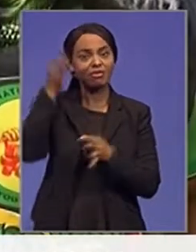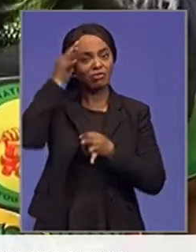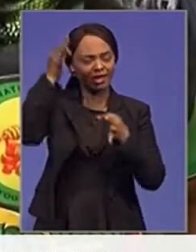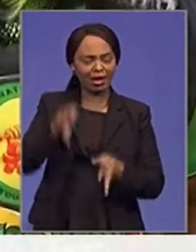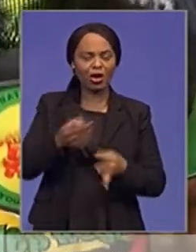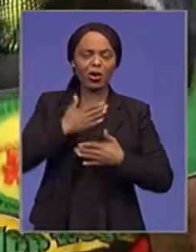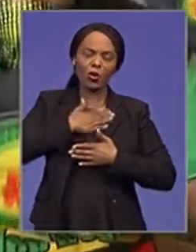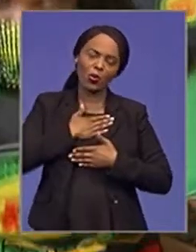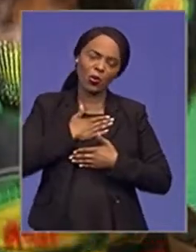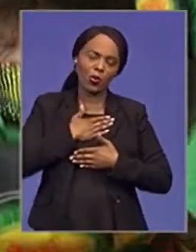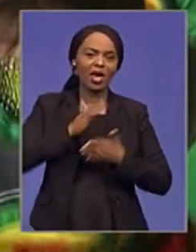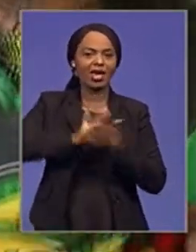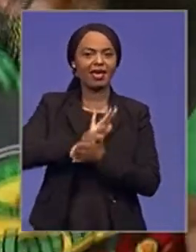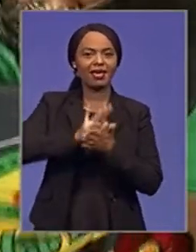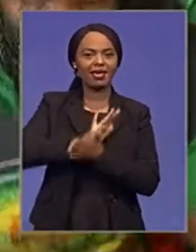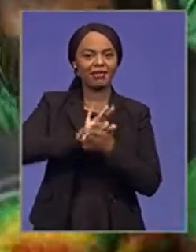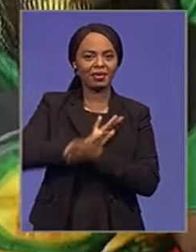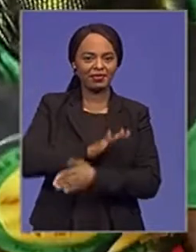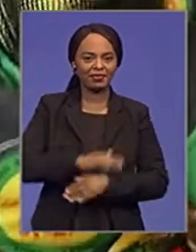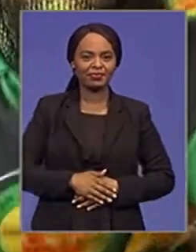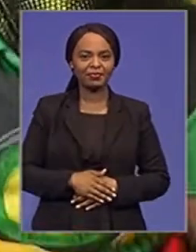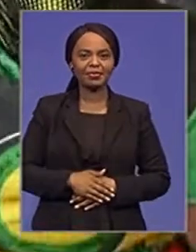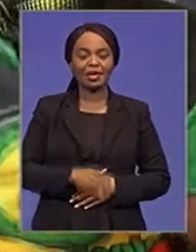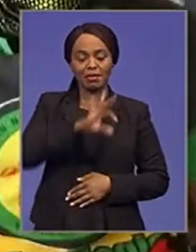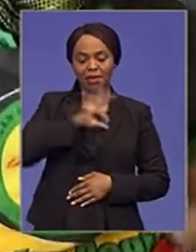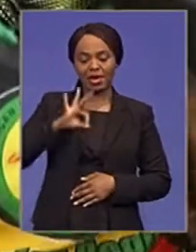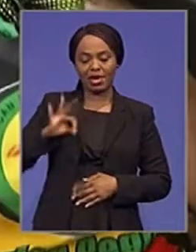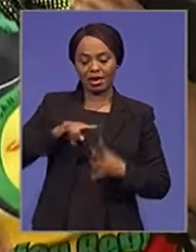A se gwa tšwa go bonala ge e ba matšato a bommera ba